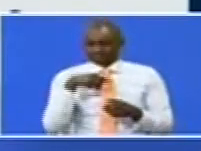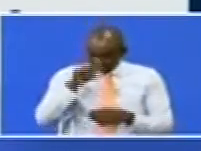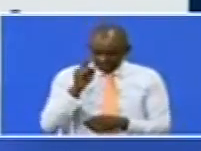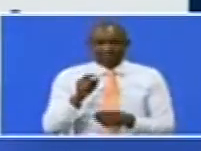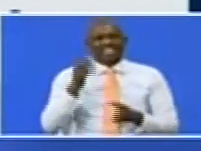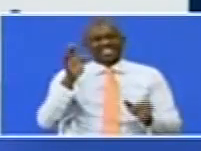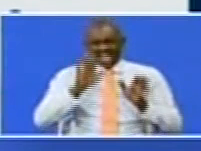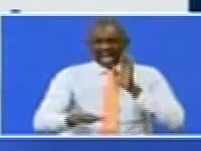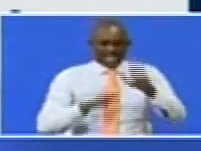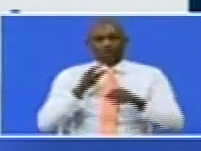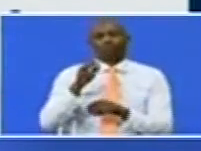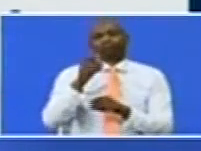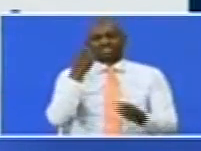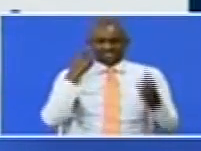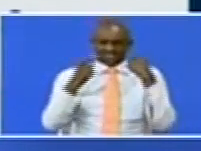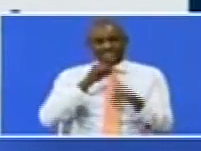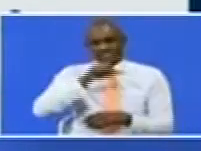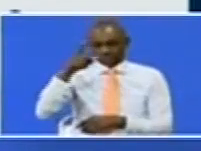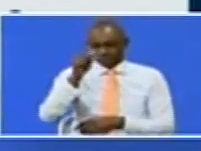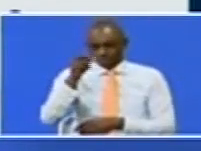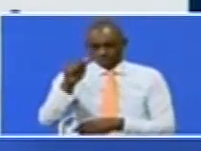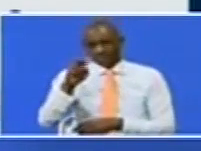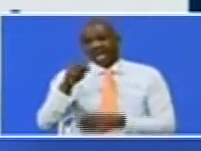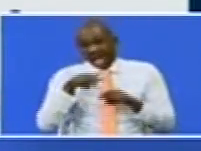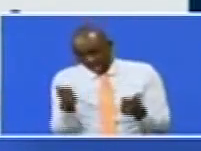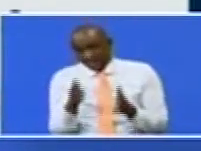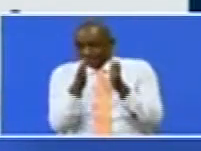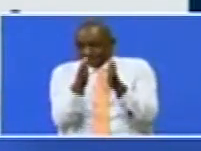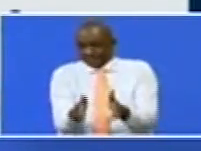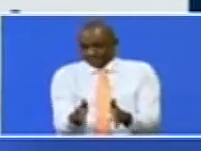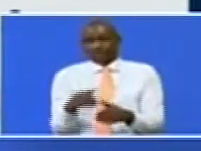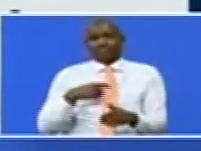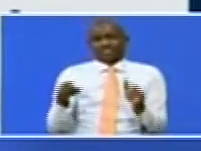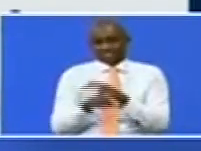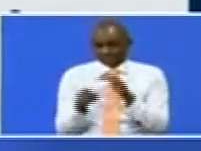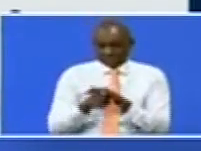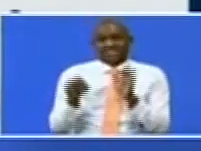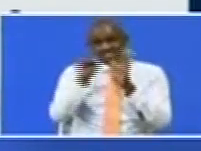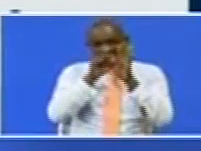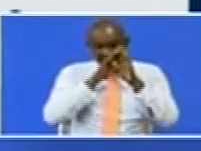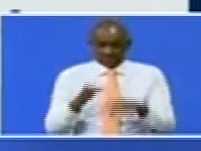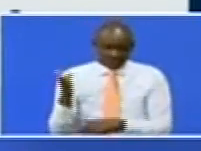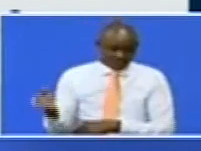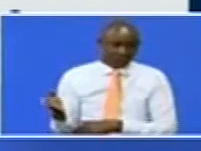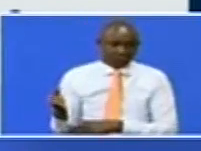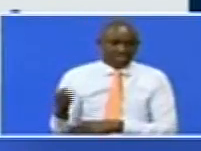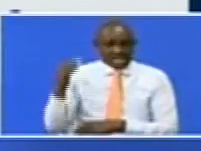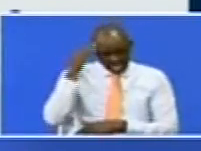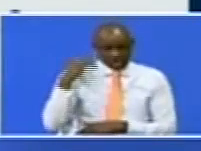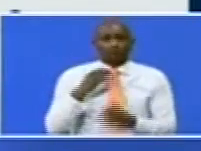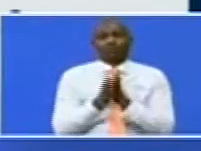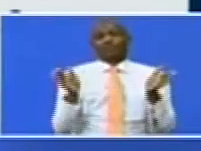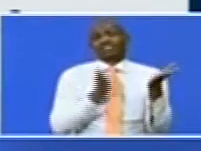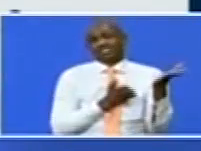T-Zone's Development Authority, while Nzioka Waita is deputy to State House Chief of Staff and Head of Public